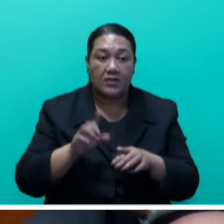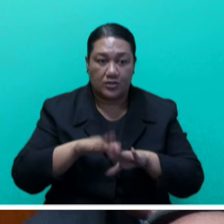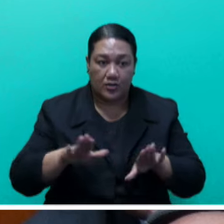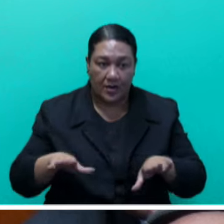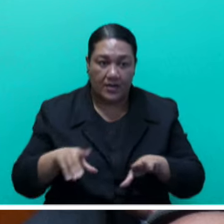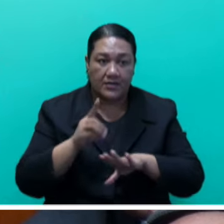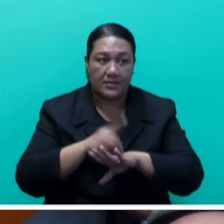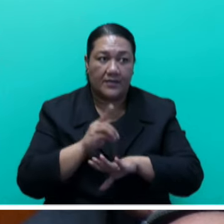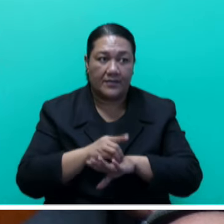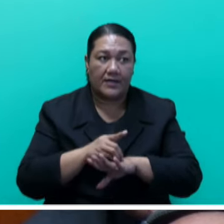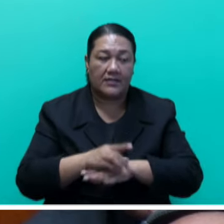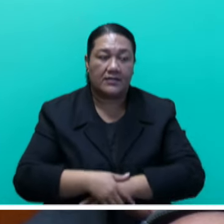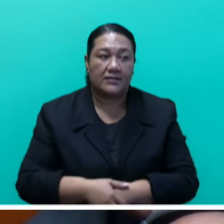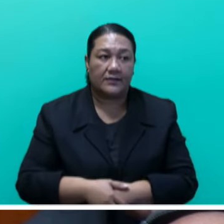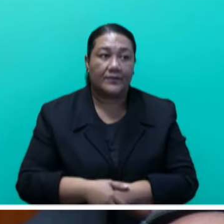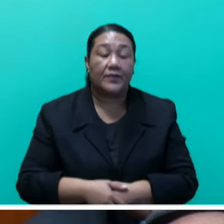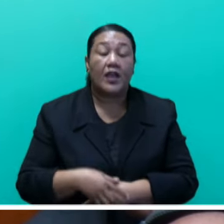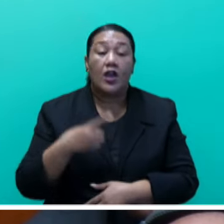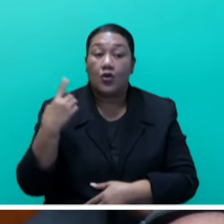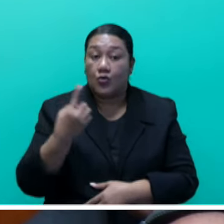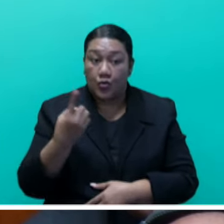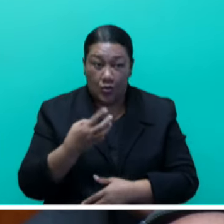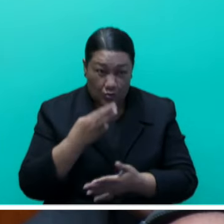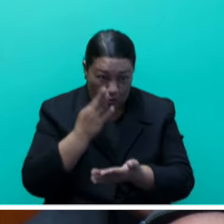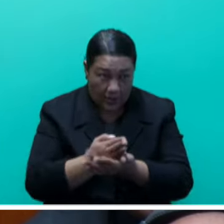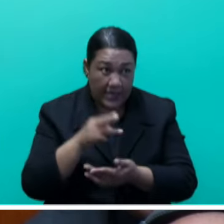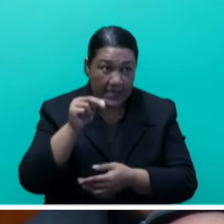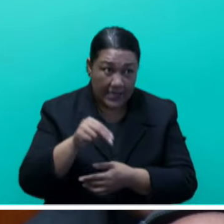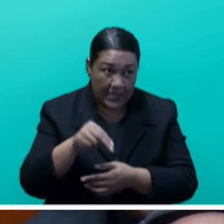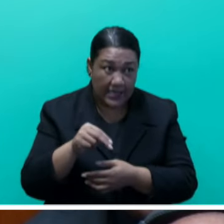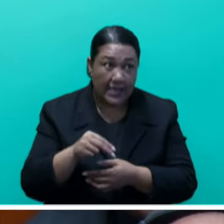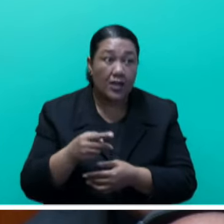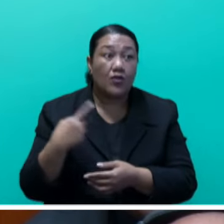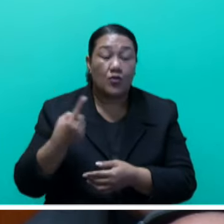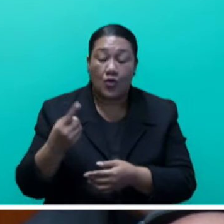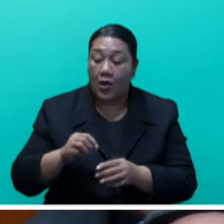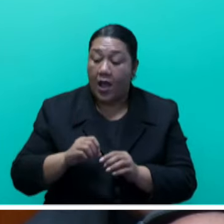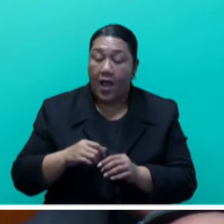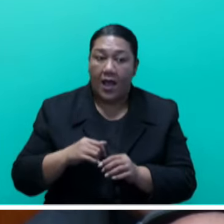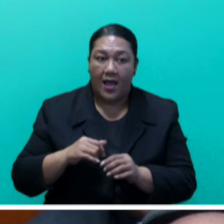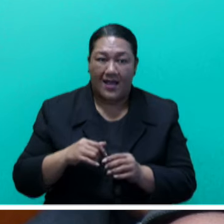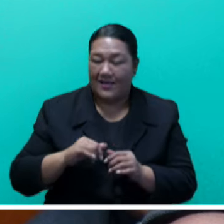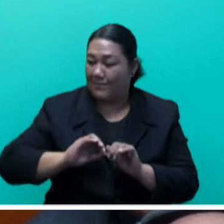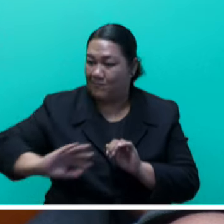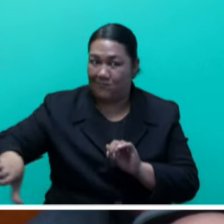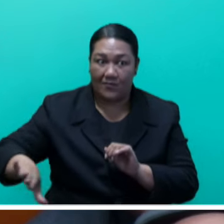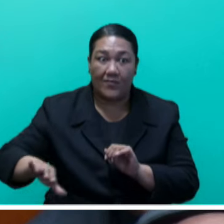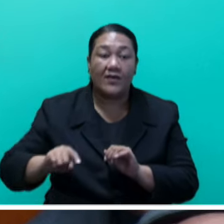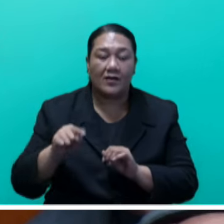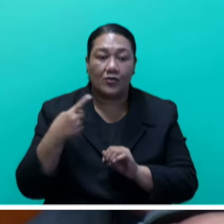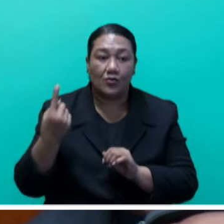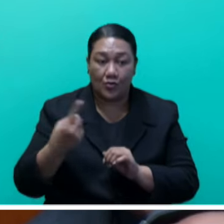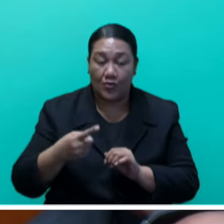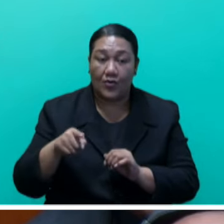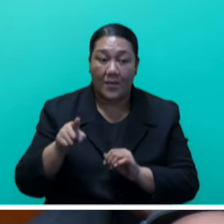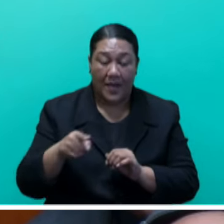disabled. For those that truly need more support, Honourable Speaker, who are abandoned by their family, then this is done on a case-by-case